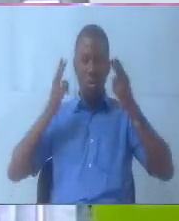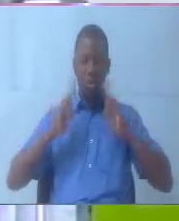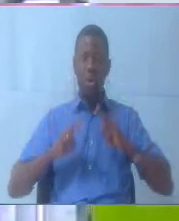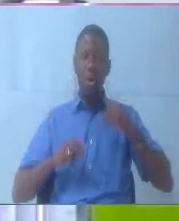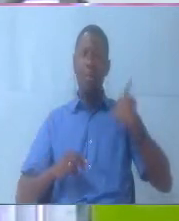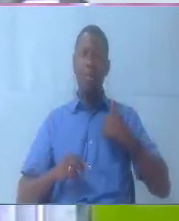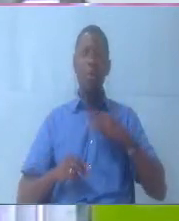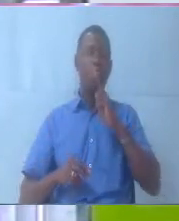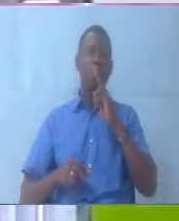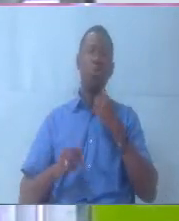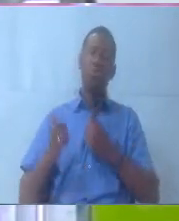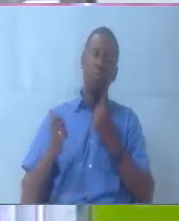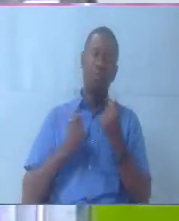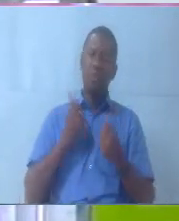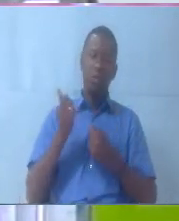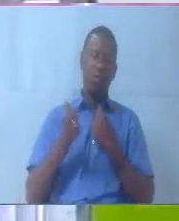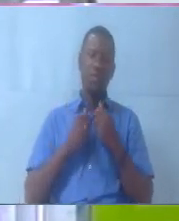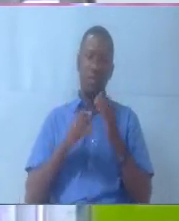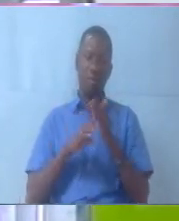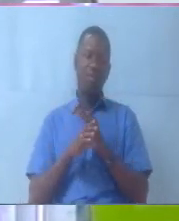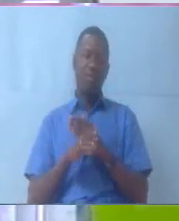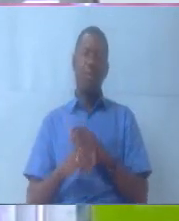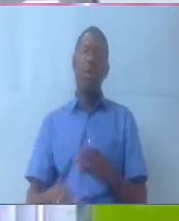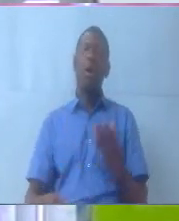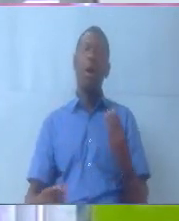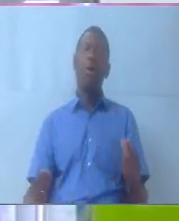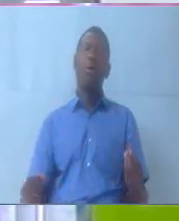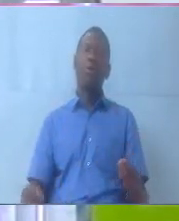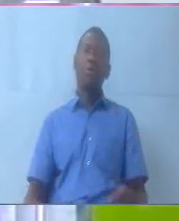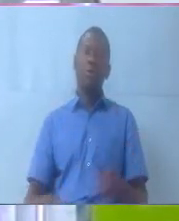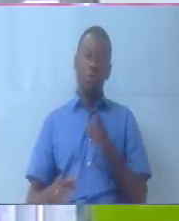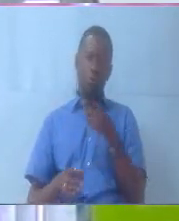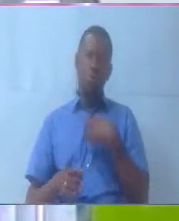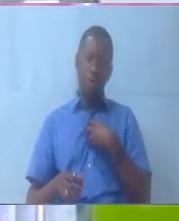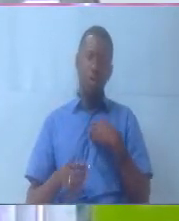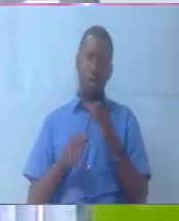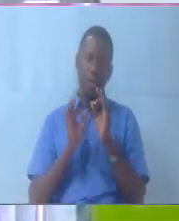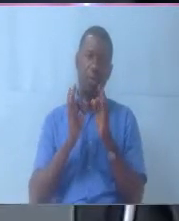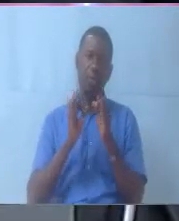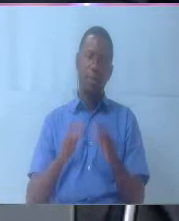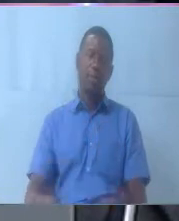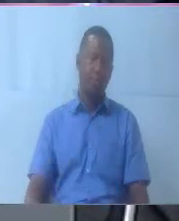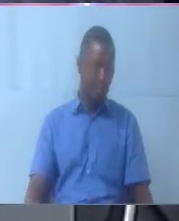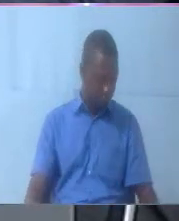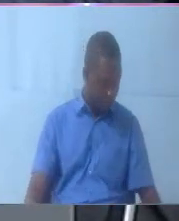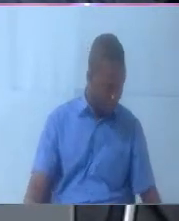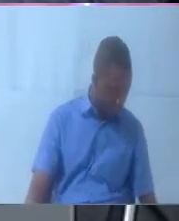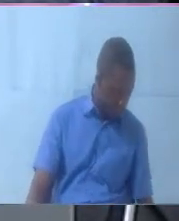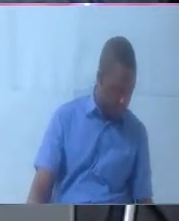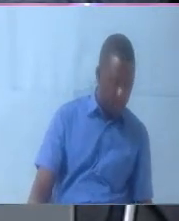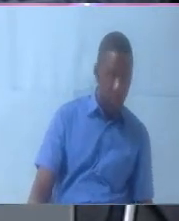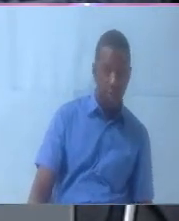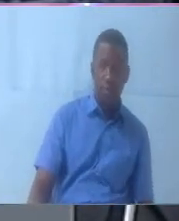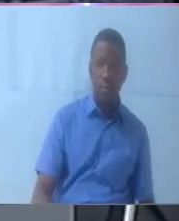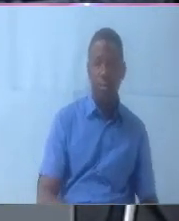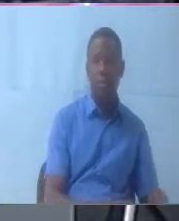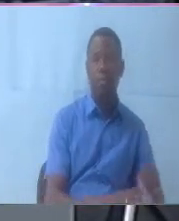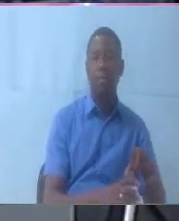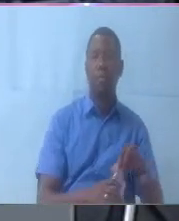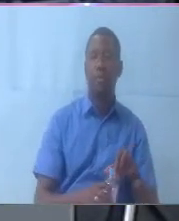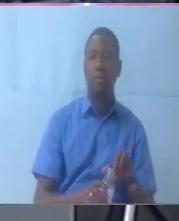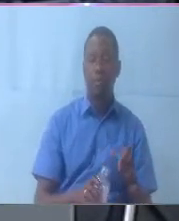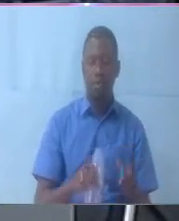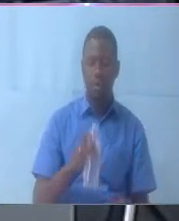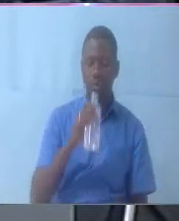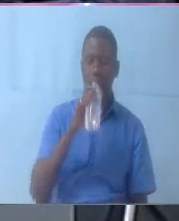Omar Jabang ata fanang yin kusifa kilingol ay wala taki bari janni wo belafla puru altol donyo do ko tongol mealon ko fanang yin kusifa